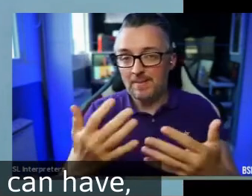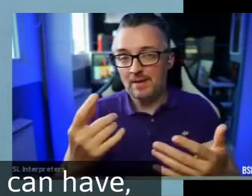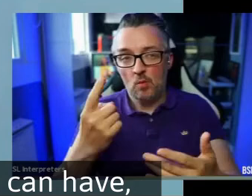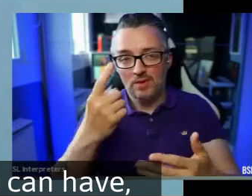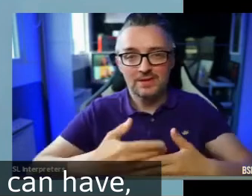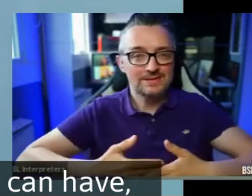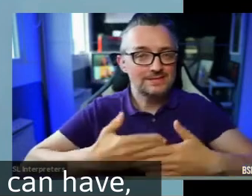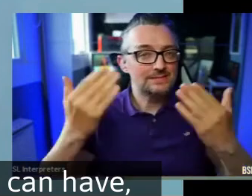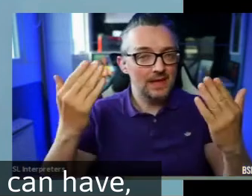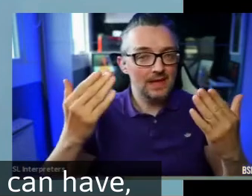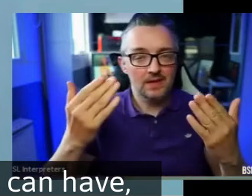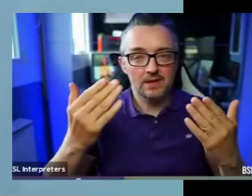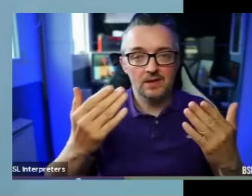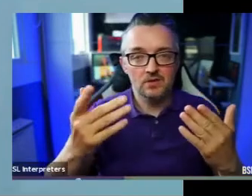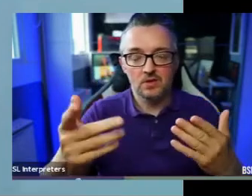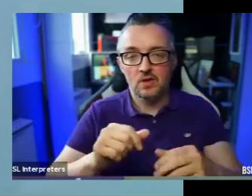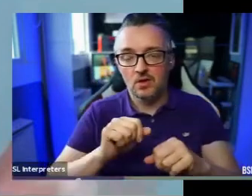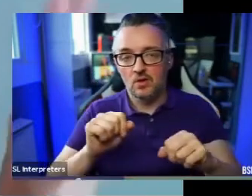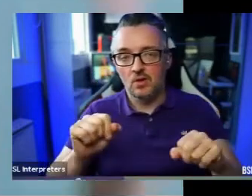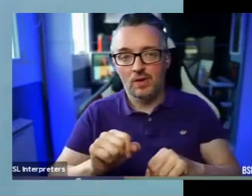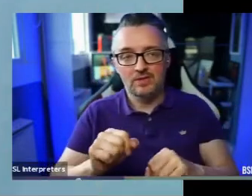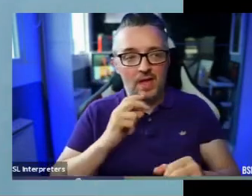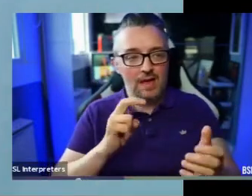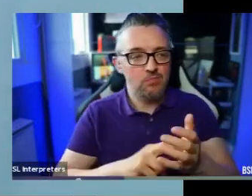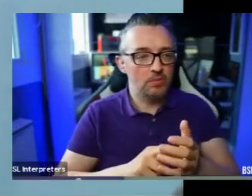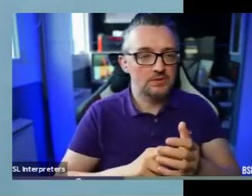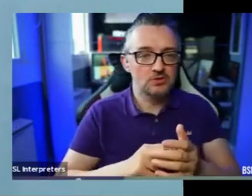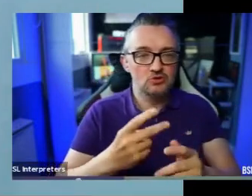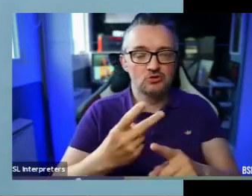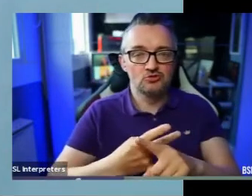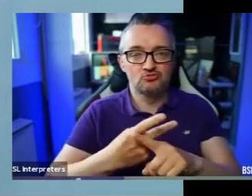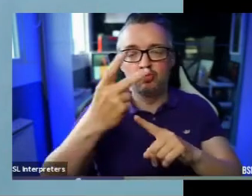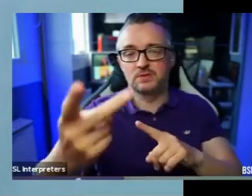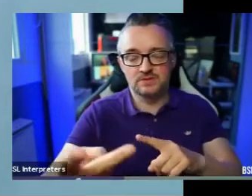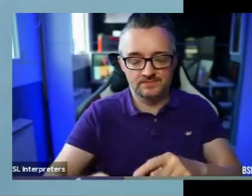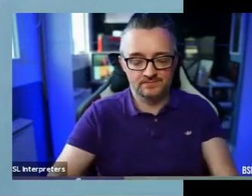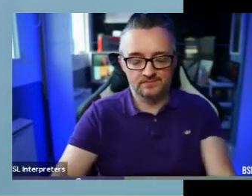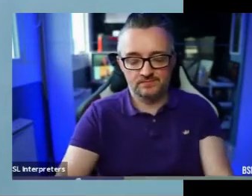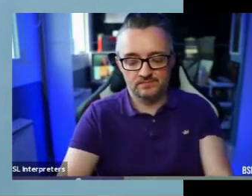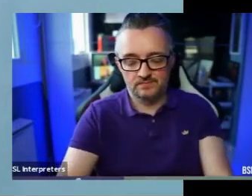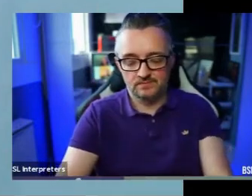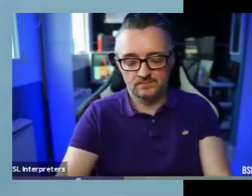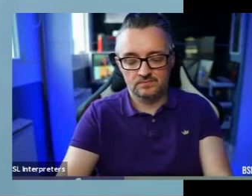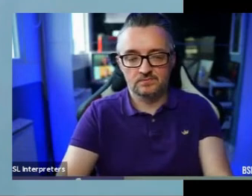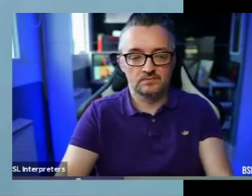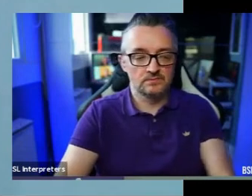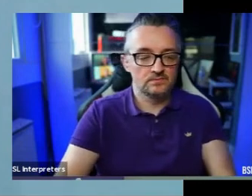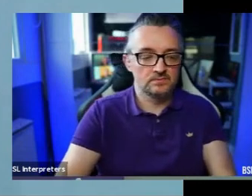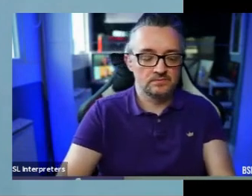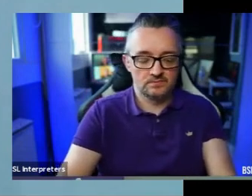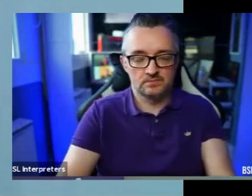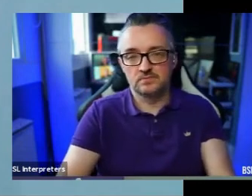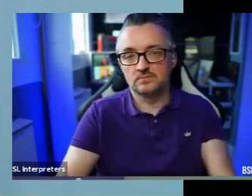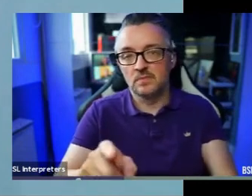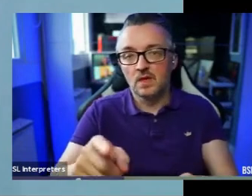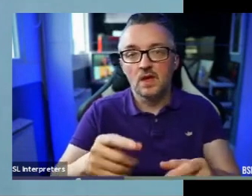somebody many times during a day, as opposed to waiting for your appointment a couple weeks from now. And those